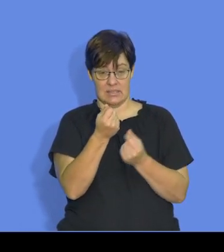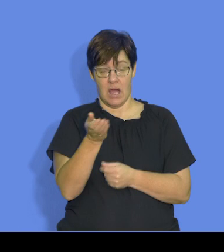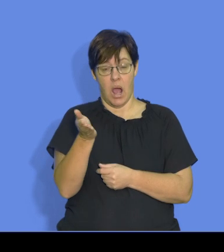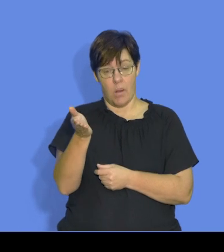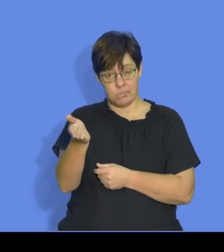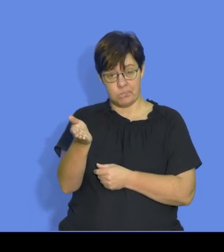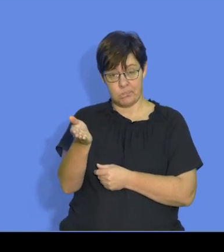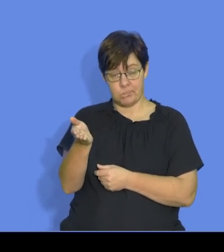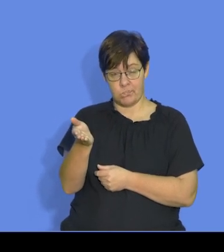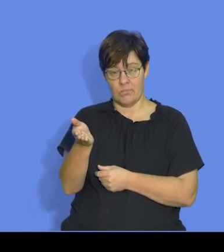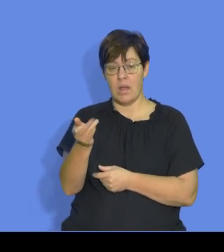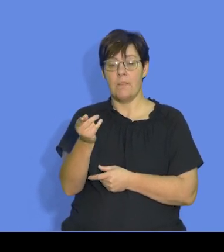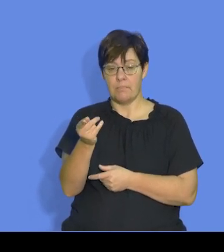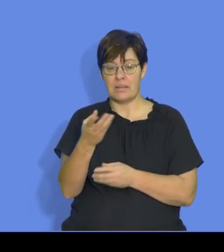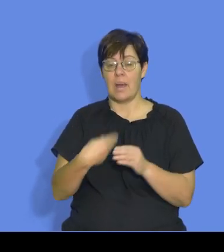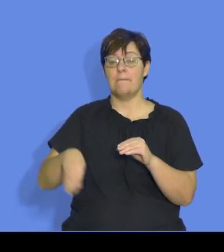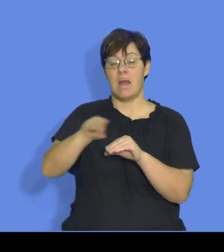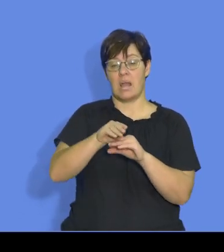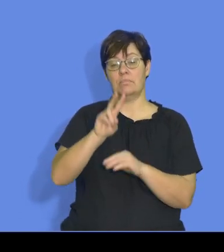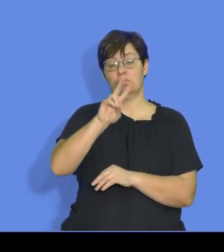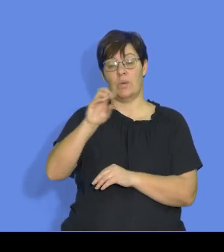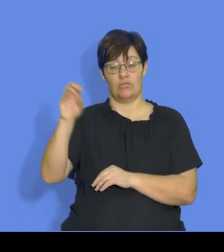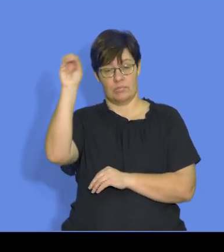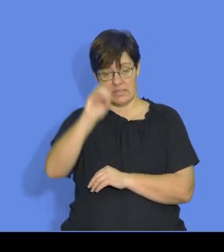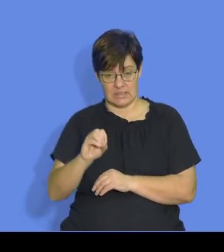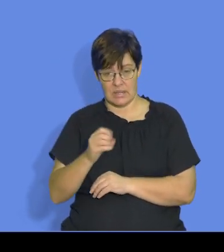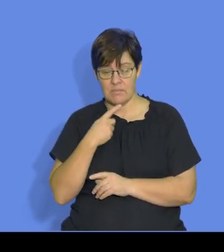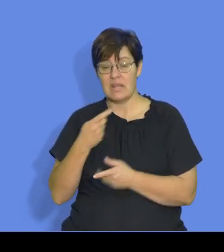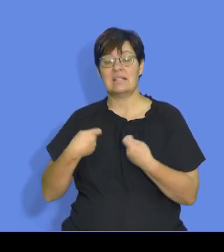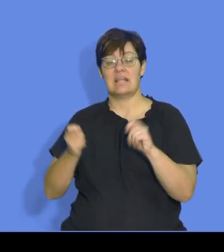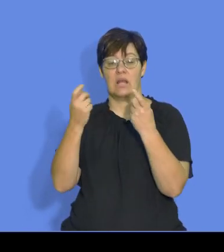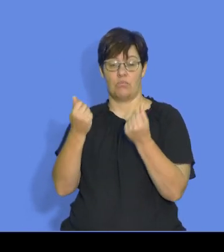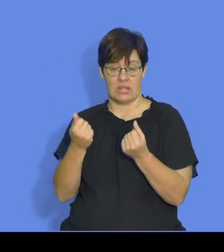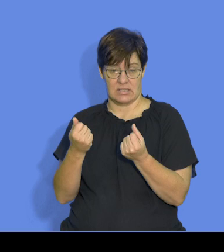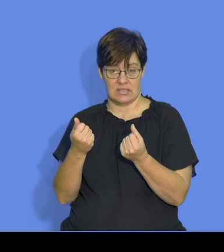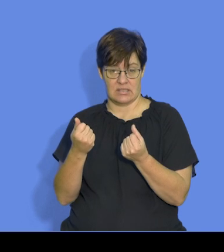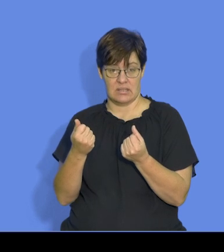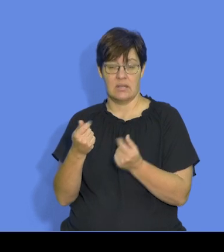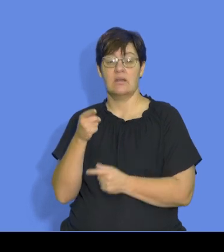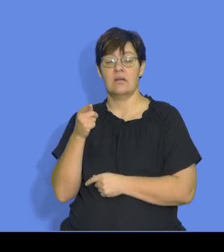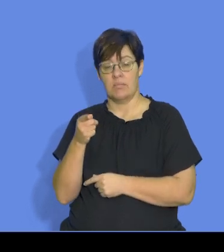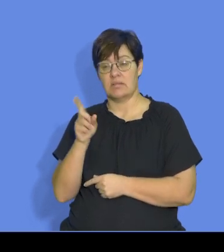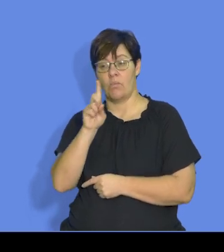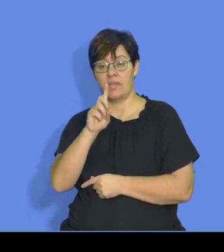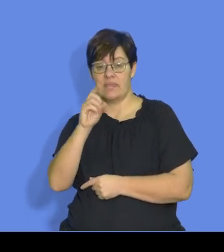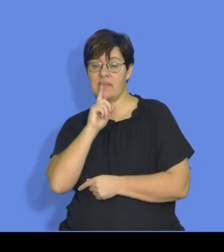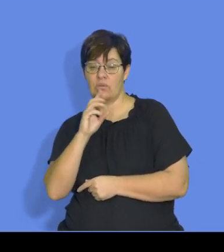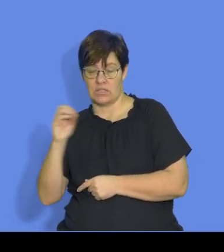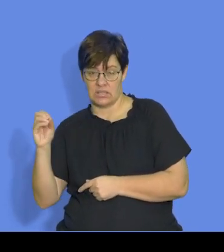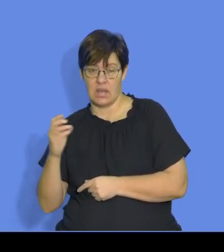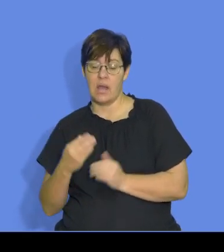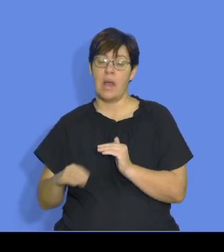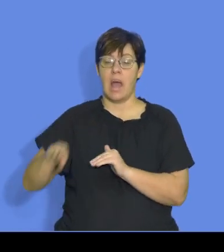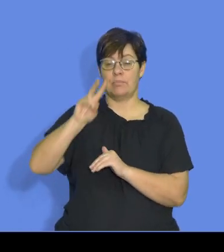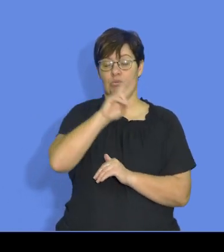is 200%. The first thing that you determine is your selling price, which will be 1,000. Mark it up by 200%